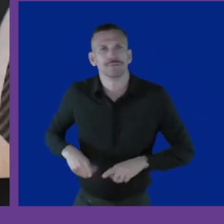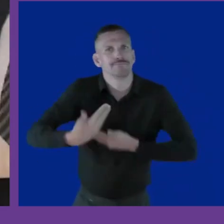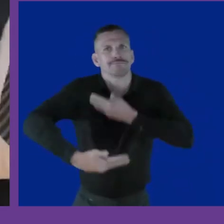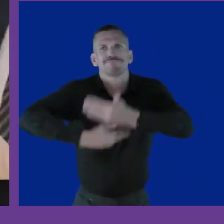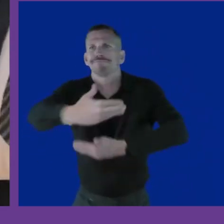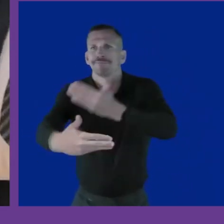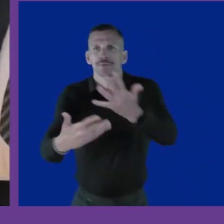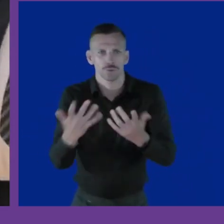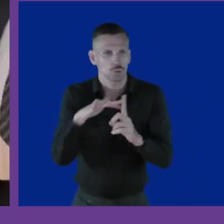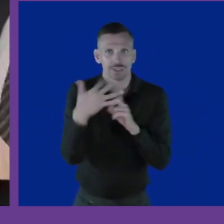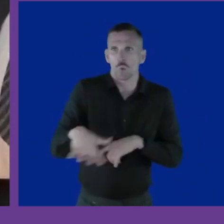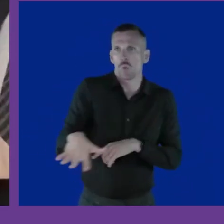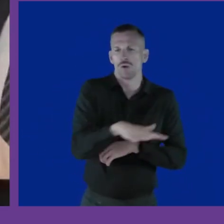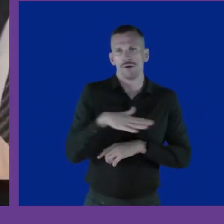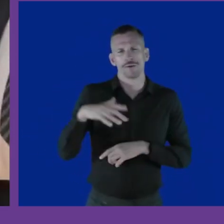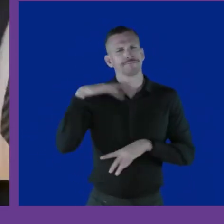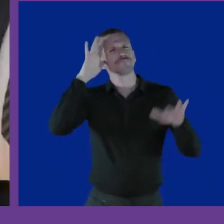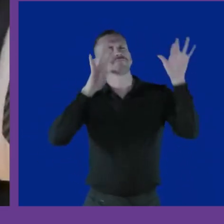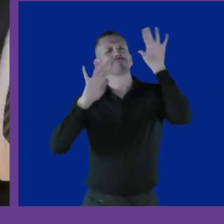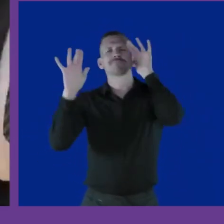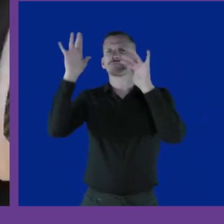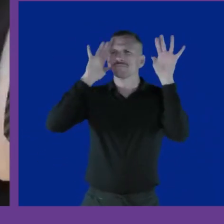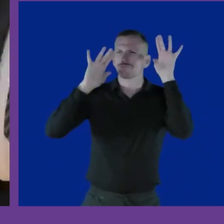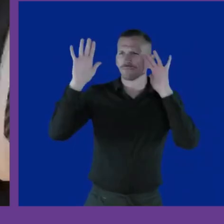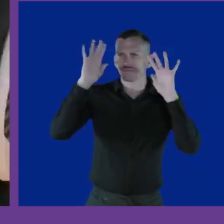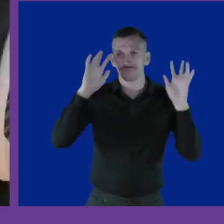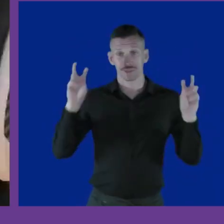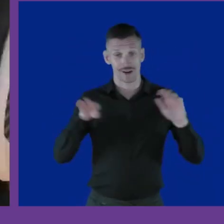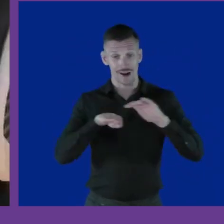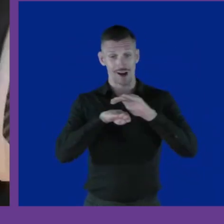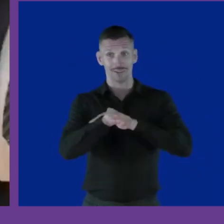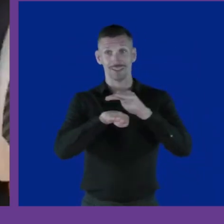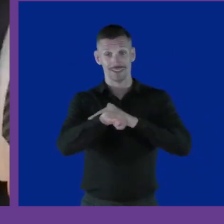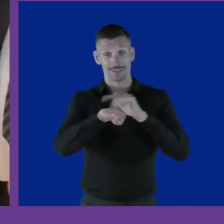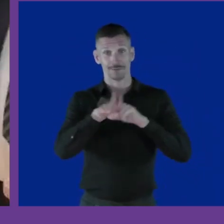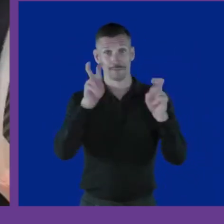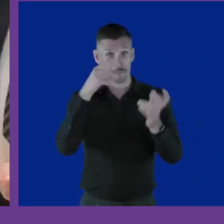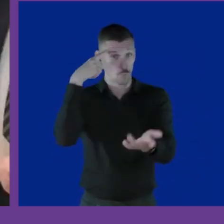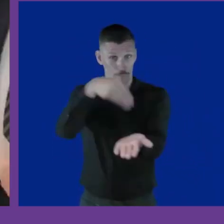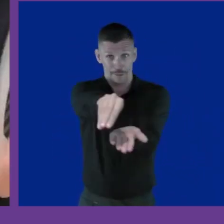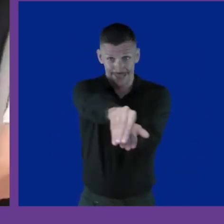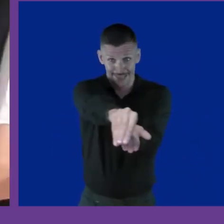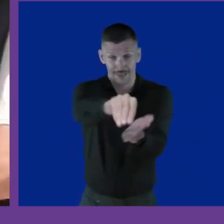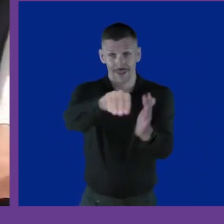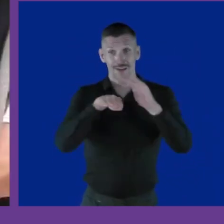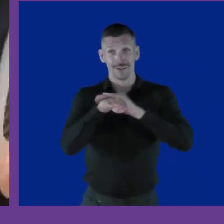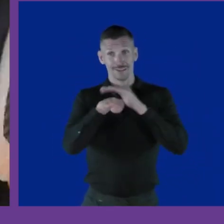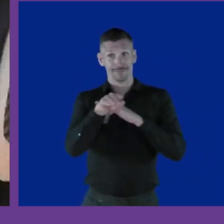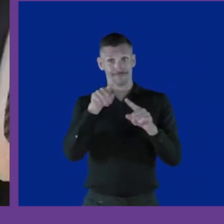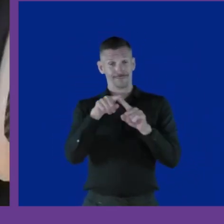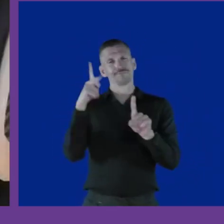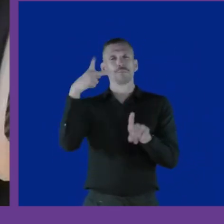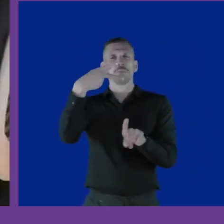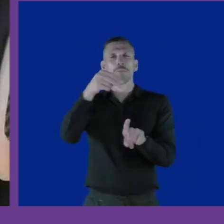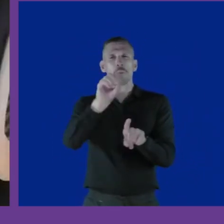think working on accessibility of payment terminals would be more reassuring on